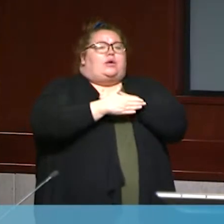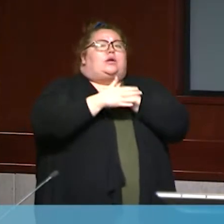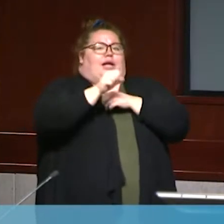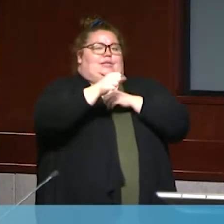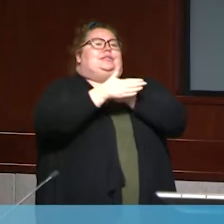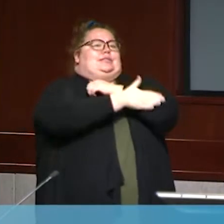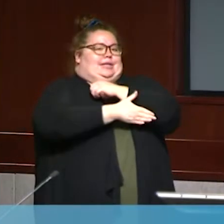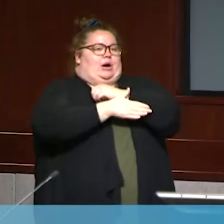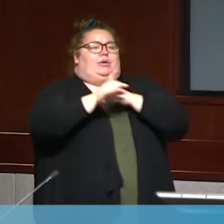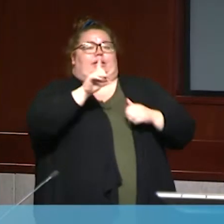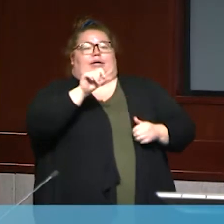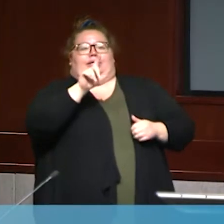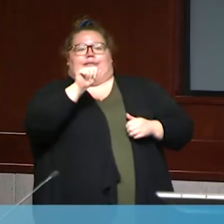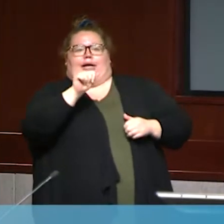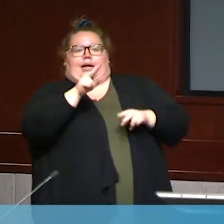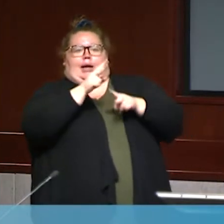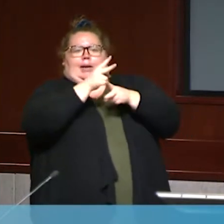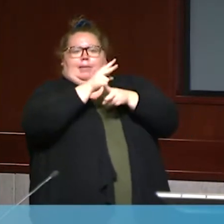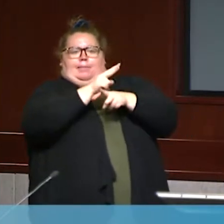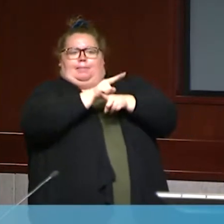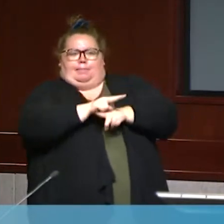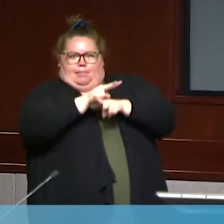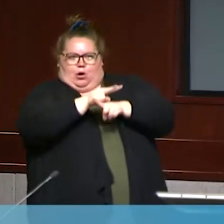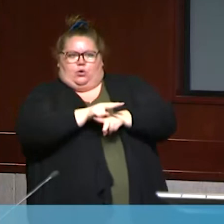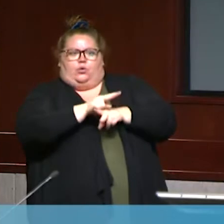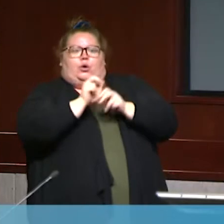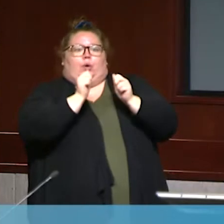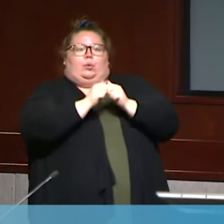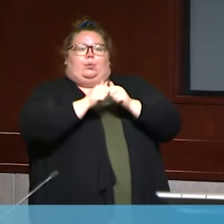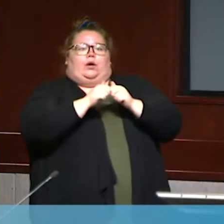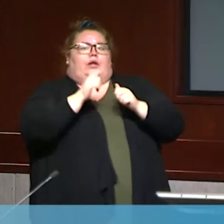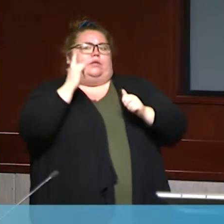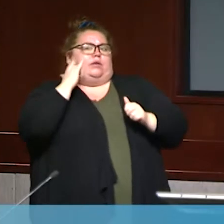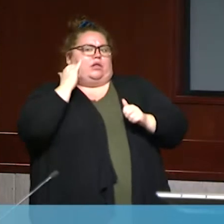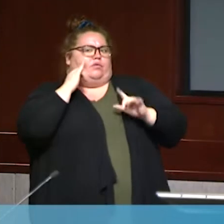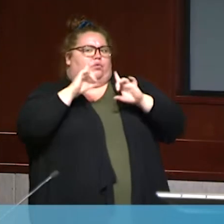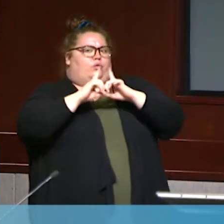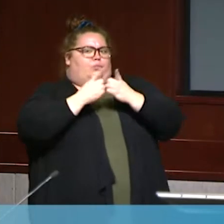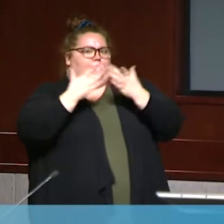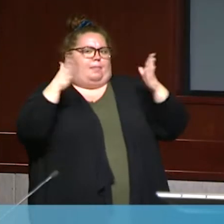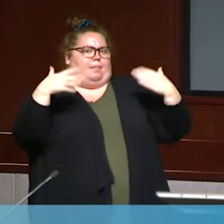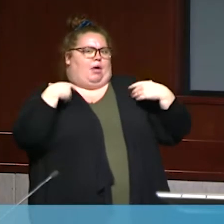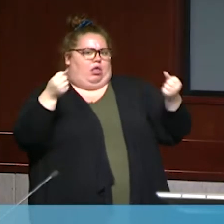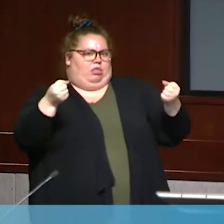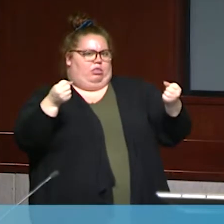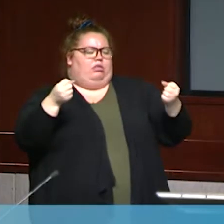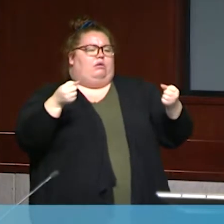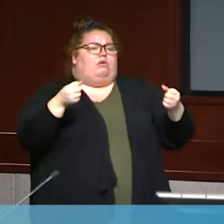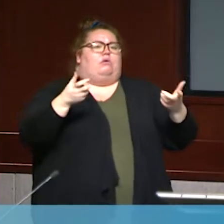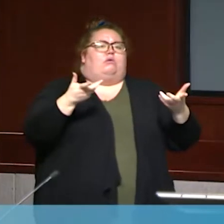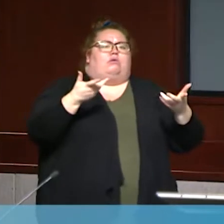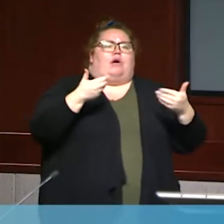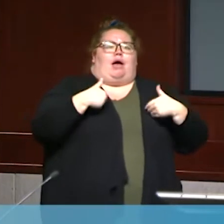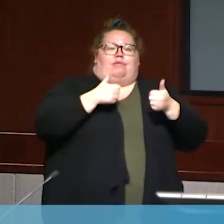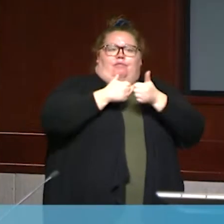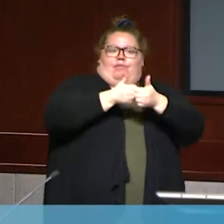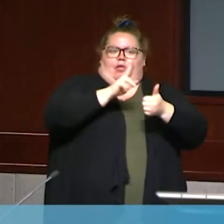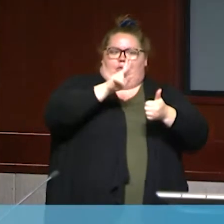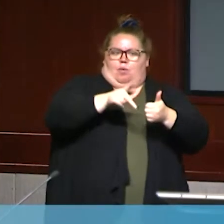data monitoring chart by the California Department of Public Health. Ryan touched on this a little bit. I do have a follow-up